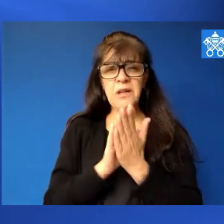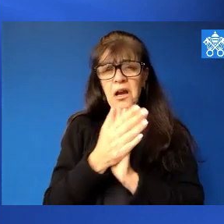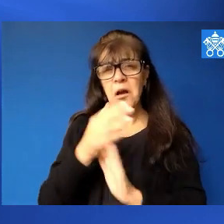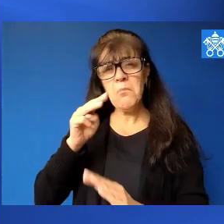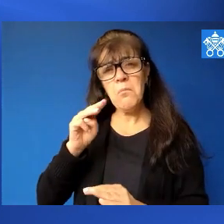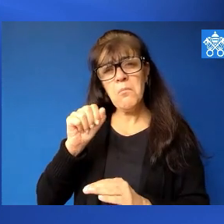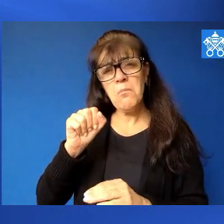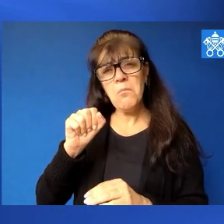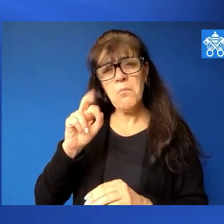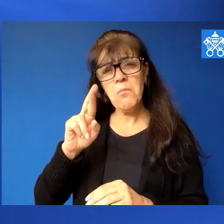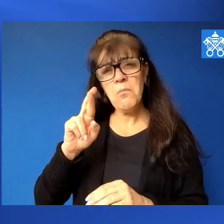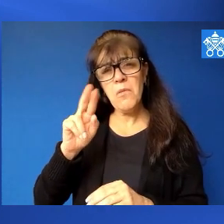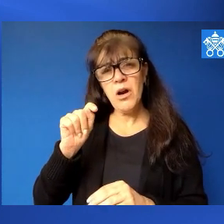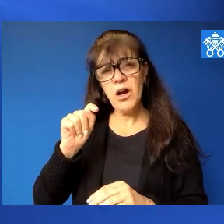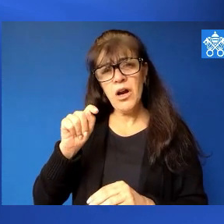The poor people there,